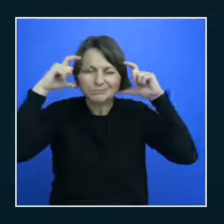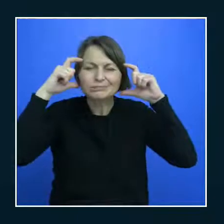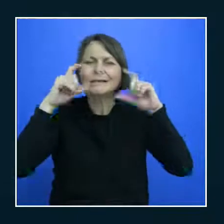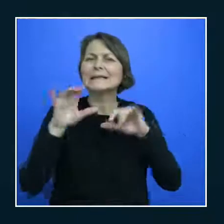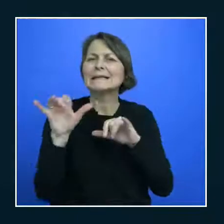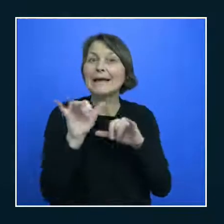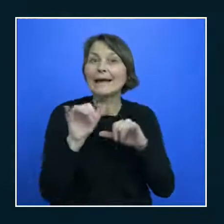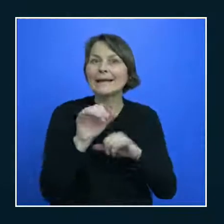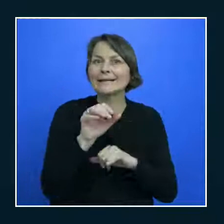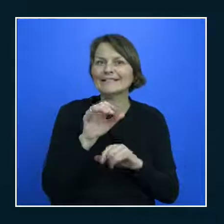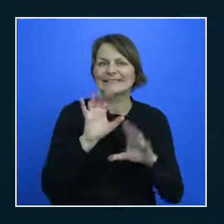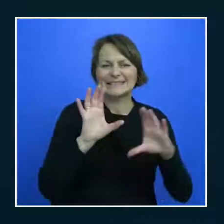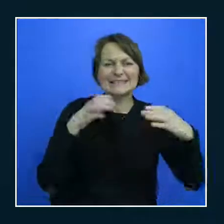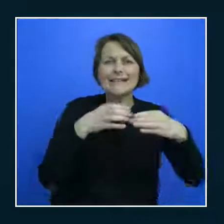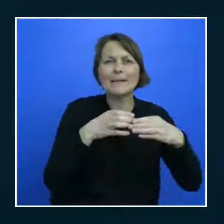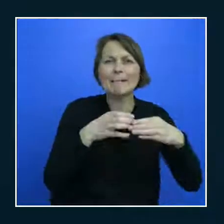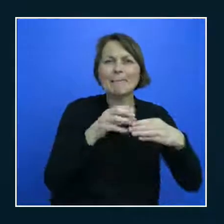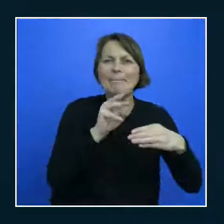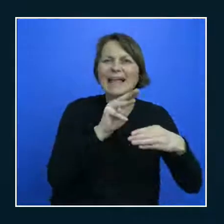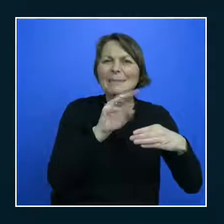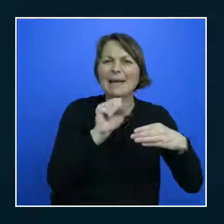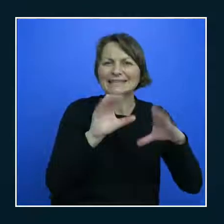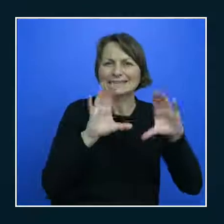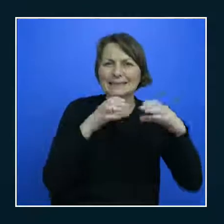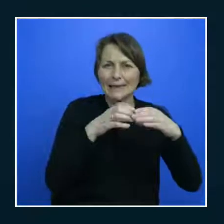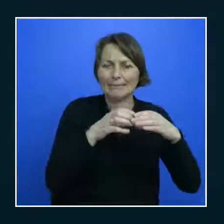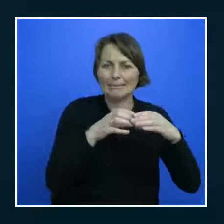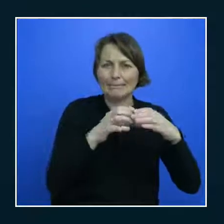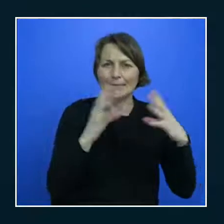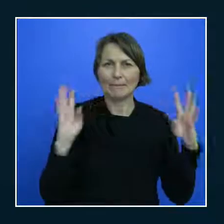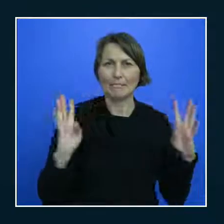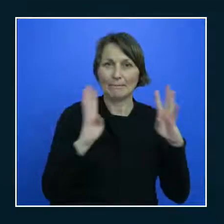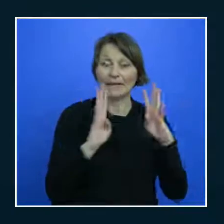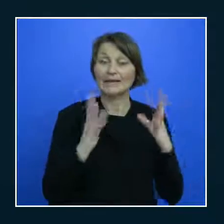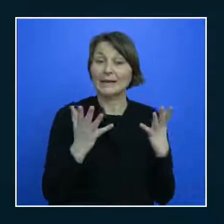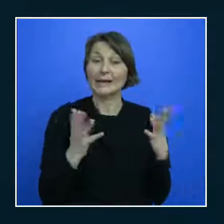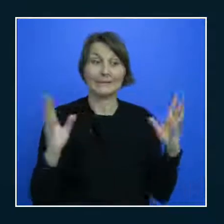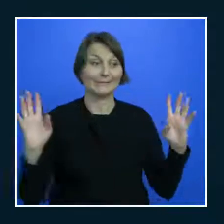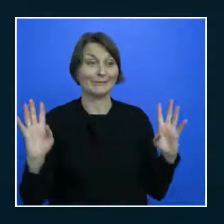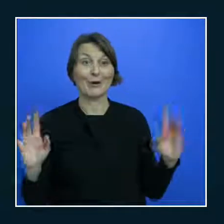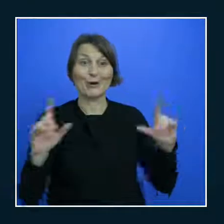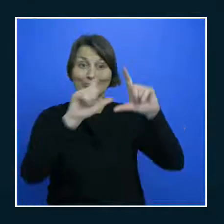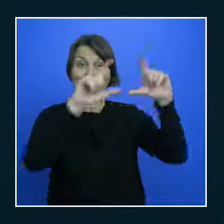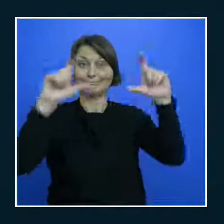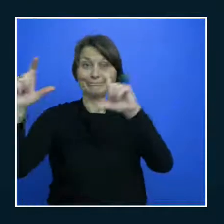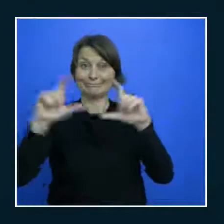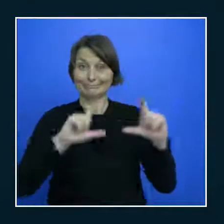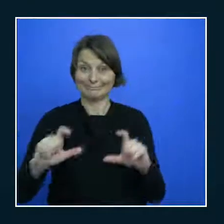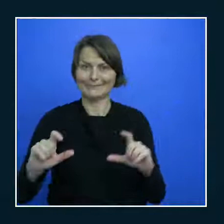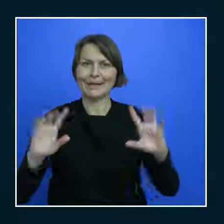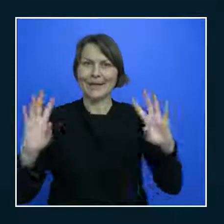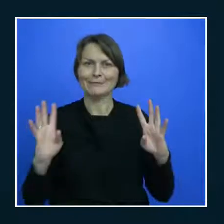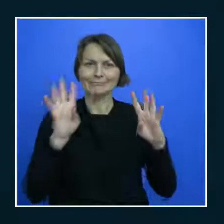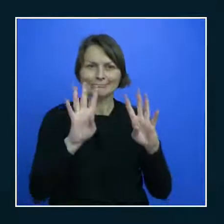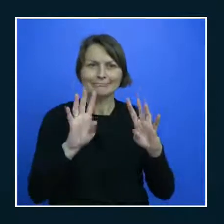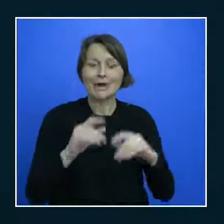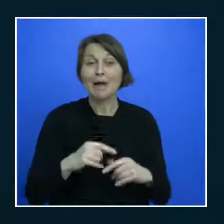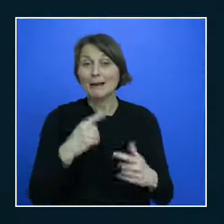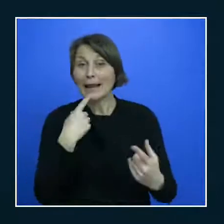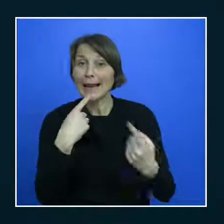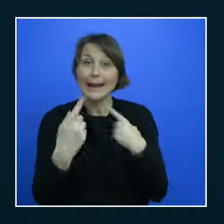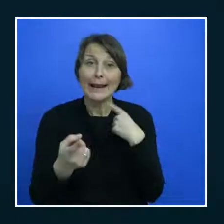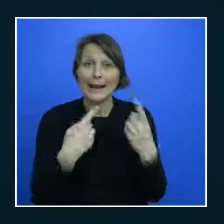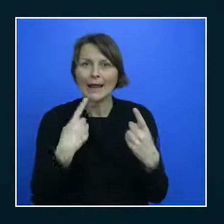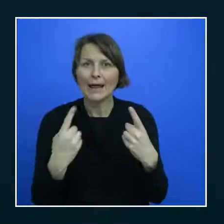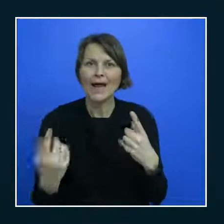getting really annoying because we all just sat here and talked at each other. I'm on a satellite connection, so I constantly talk over people, right? So there's all